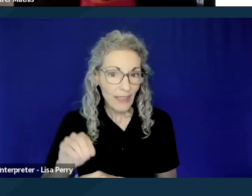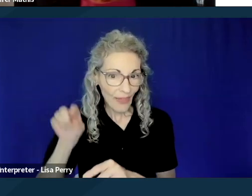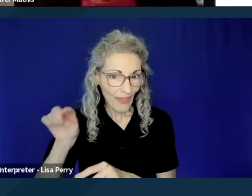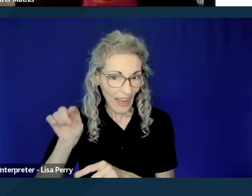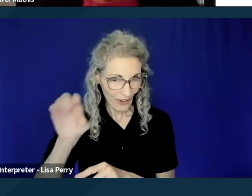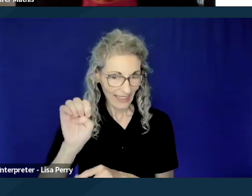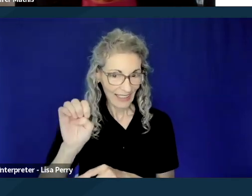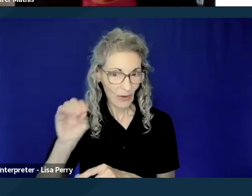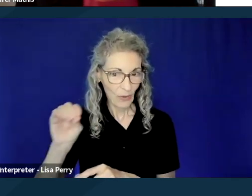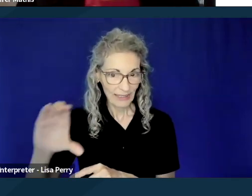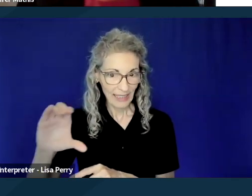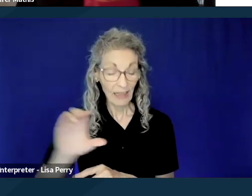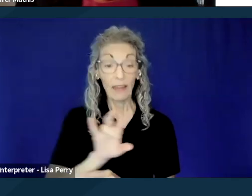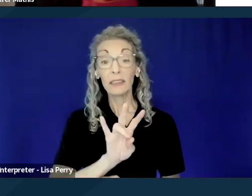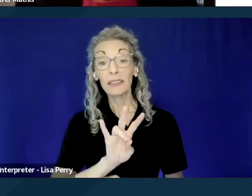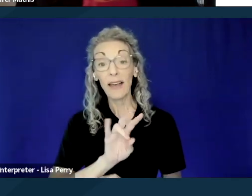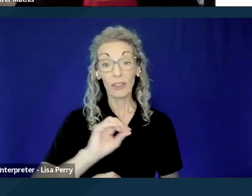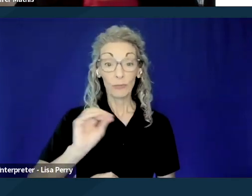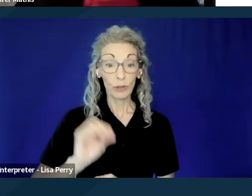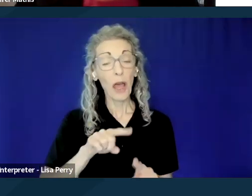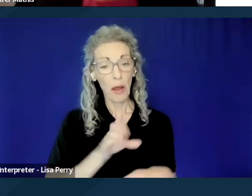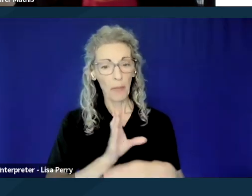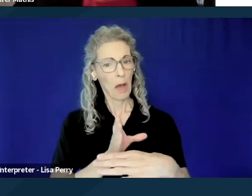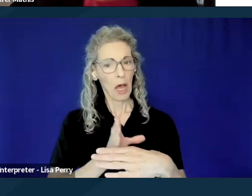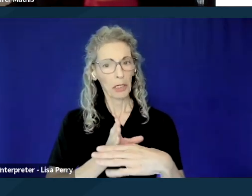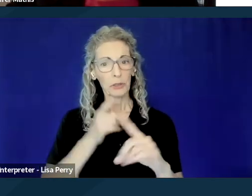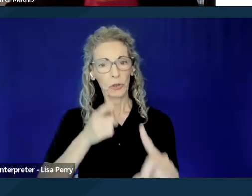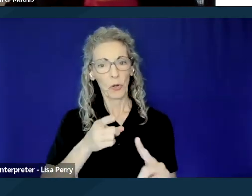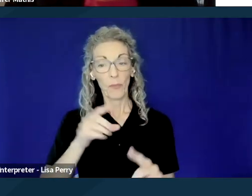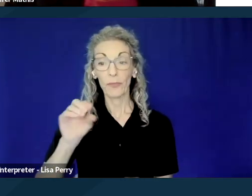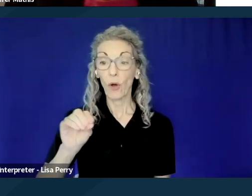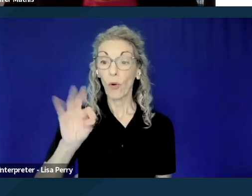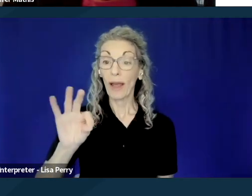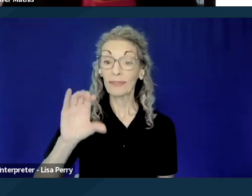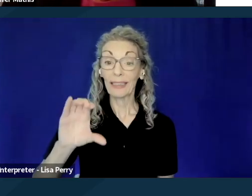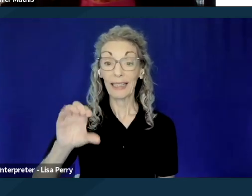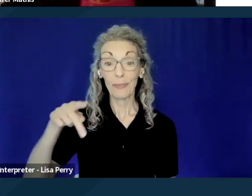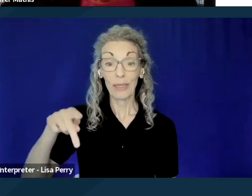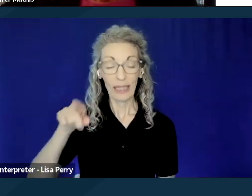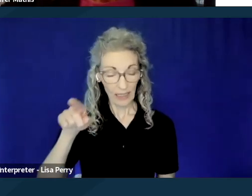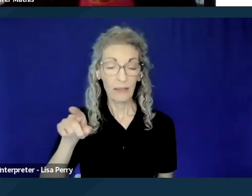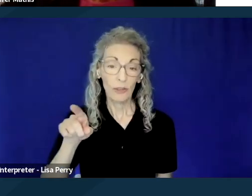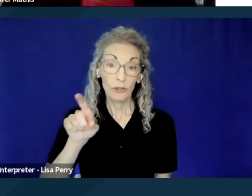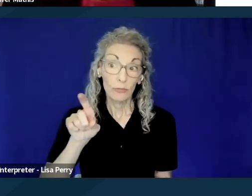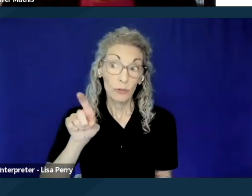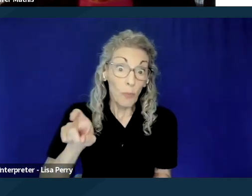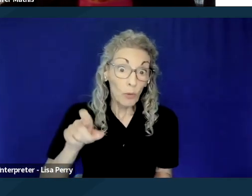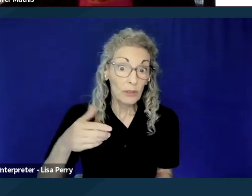So 7% was certainly modest goal. OFCCP is supposed to have the ability